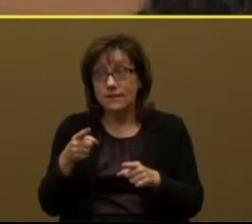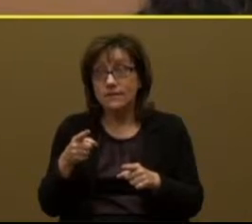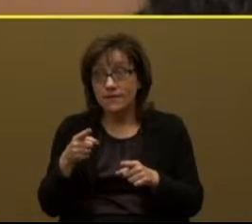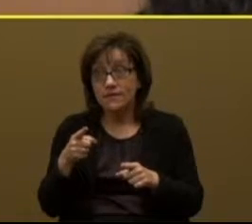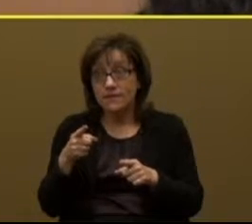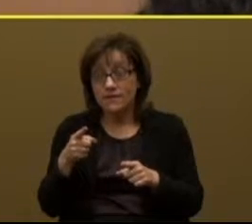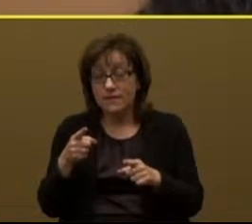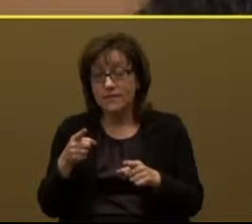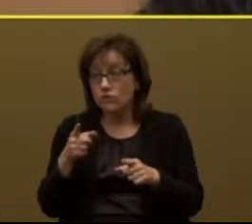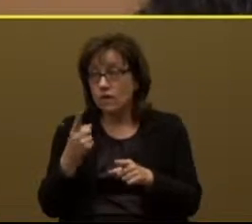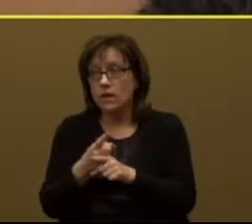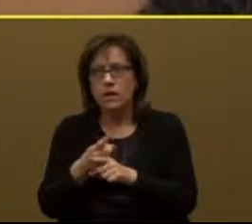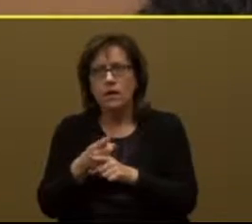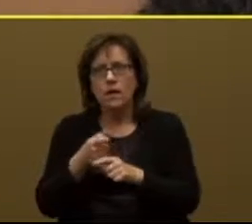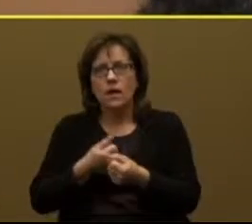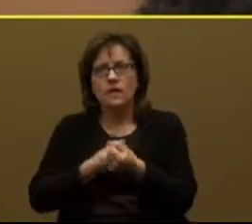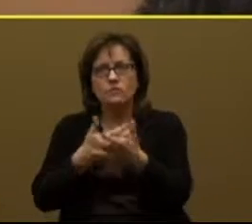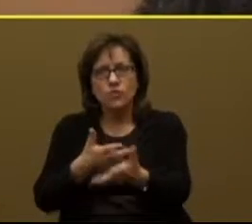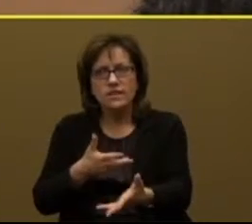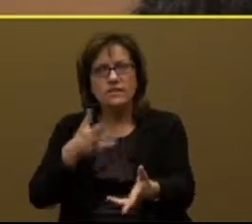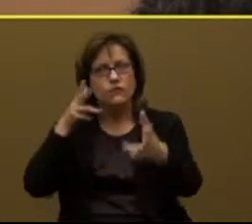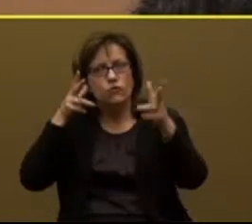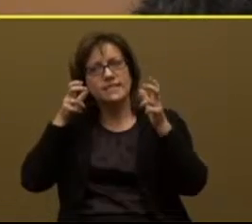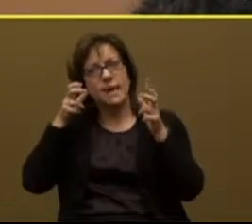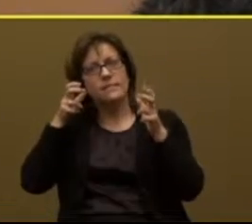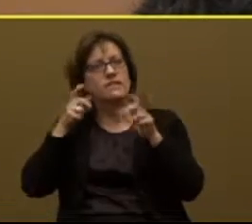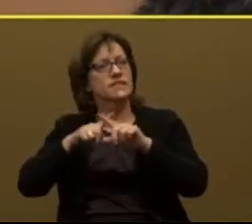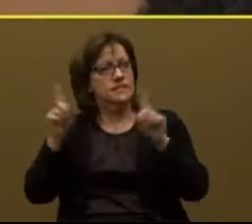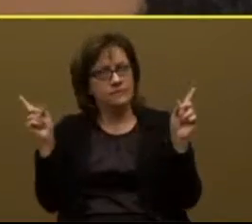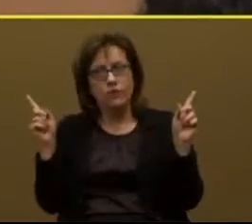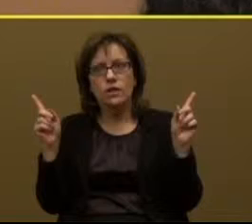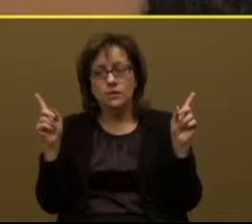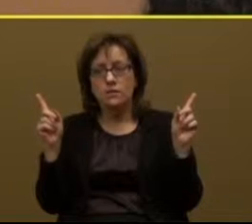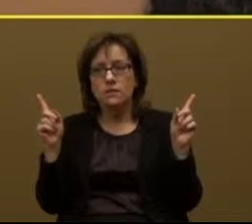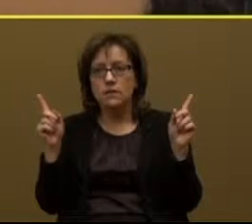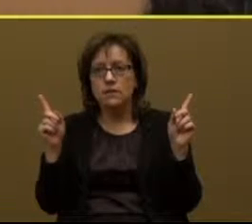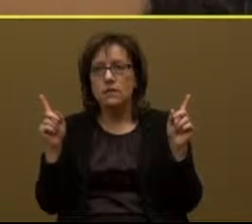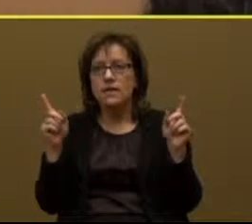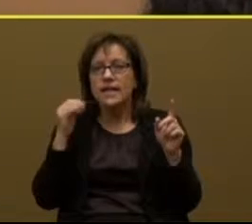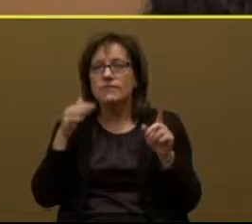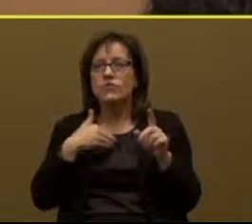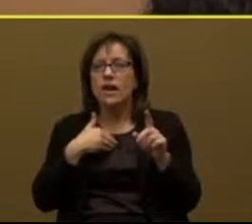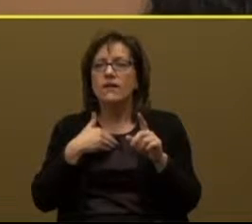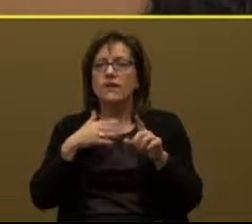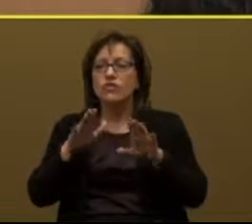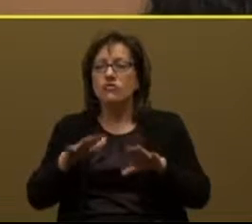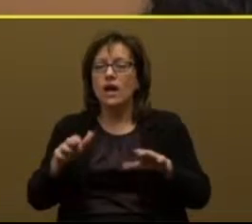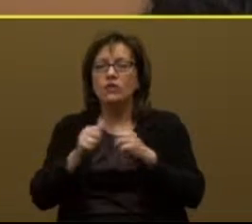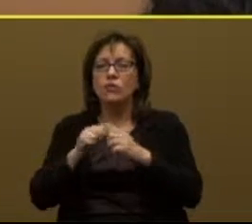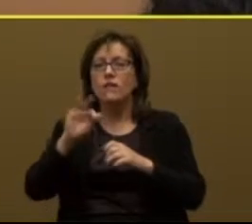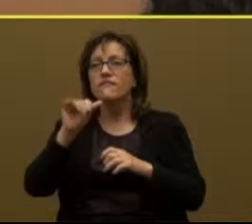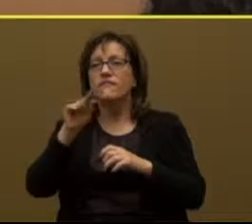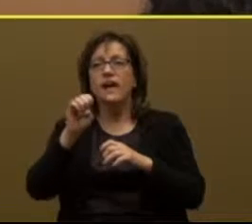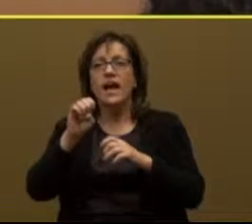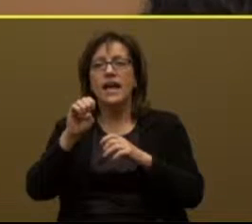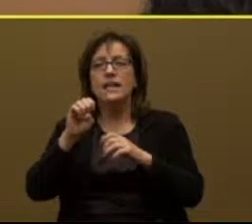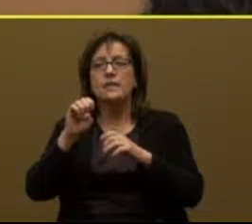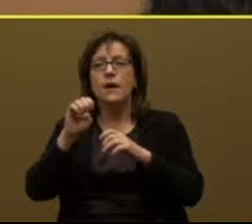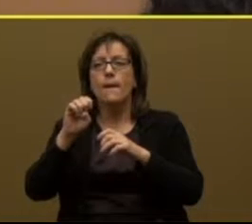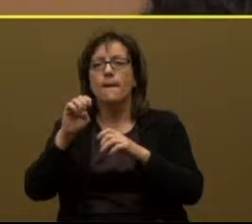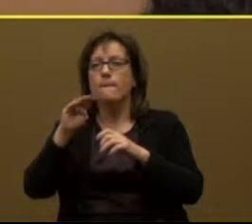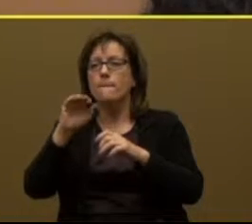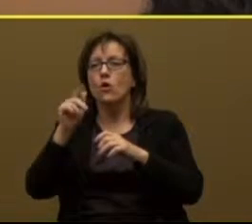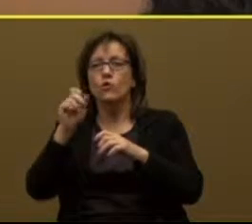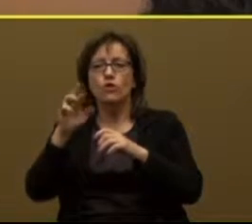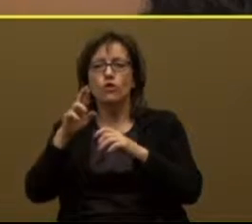Yes, absolutely. Expressive and receptive can be different. So if you have a child with fine motor delays who